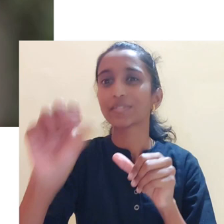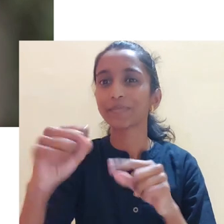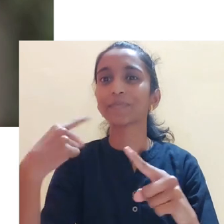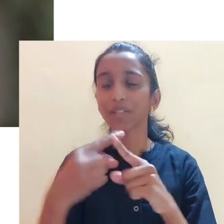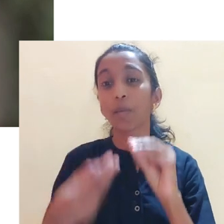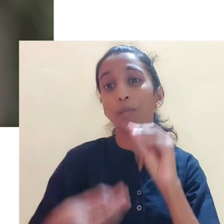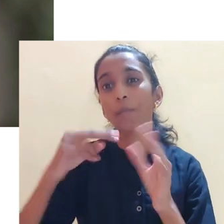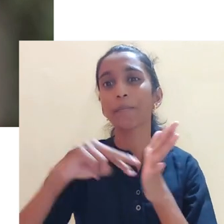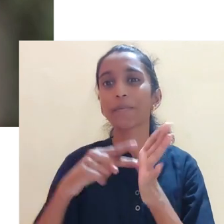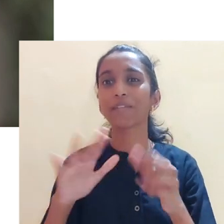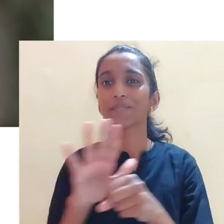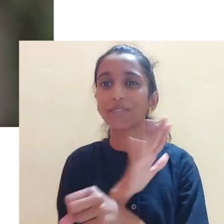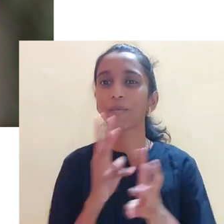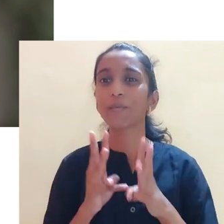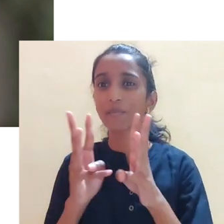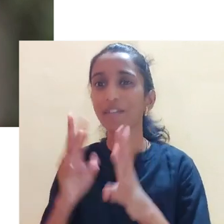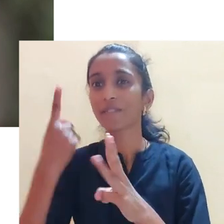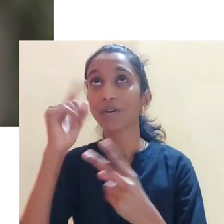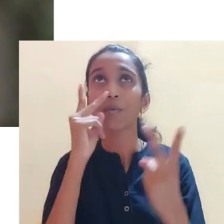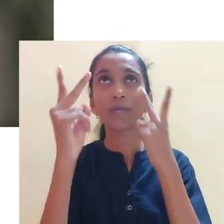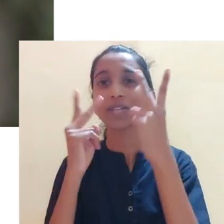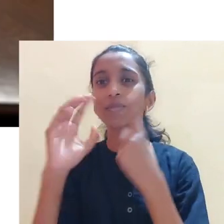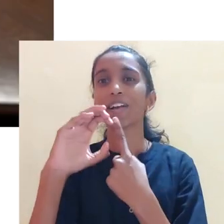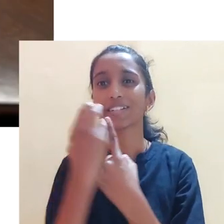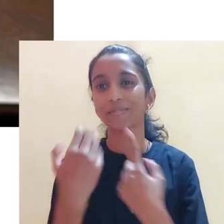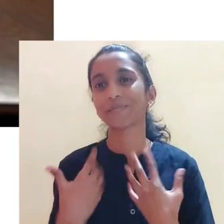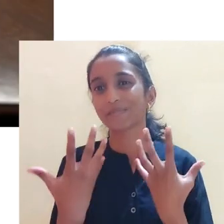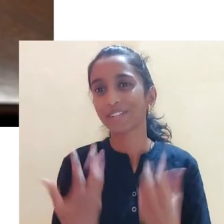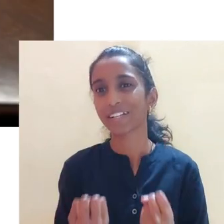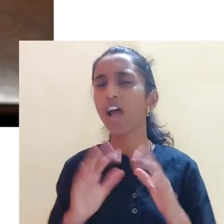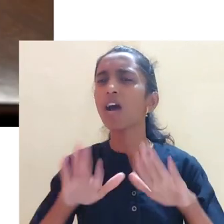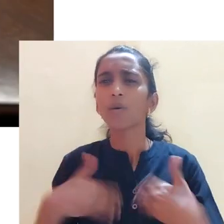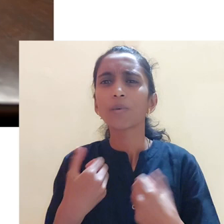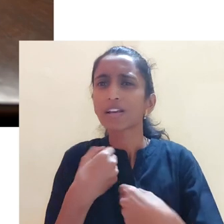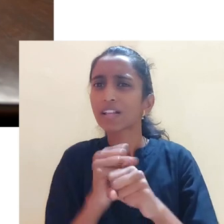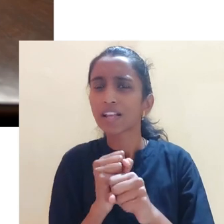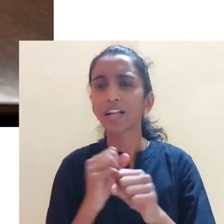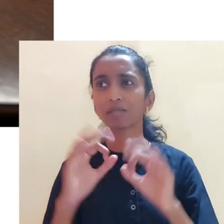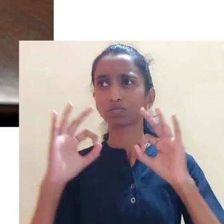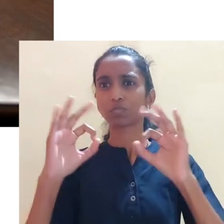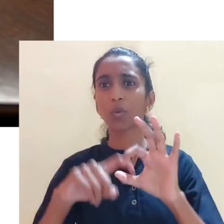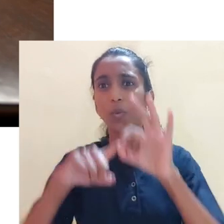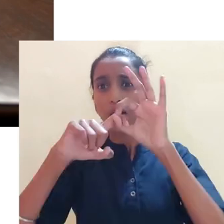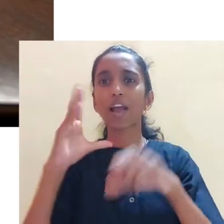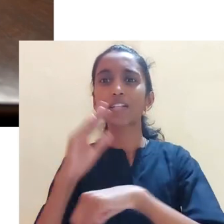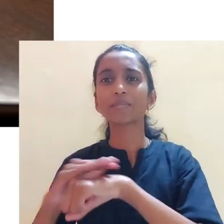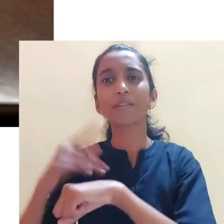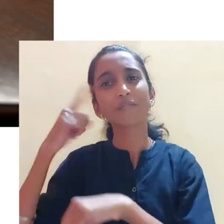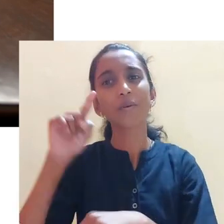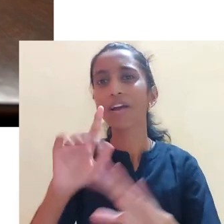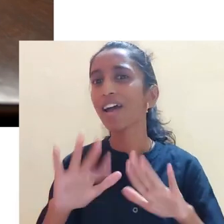provide meaningful ways of engaging with visual culture. So how do we create enriching experiences for